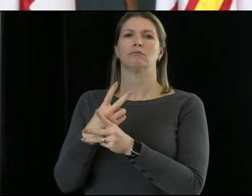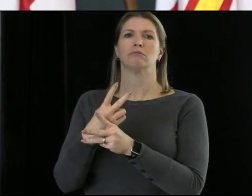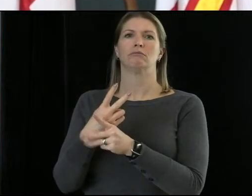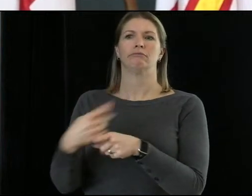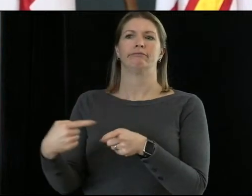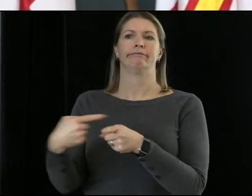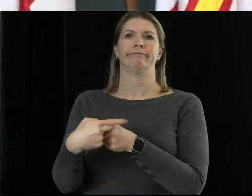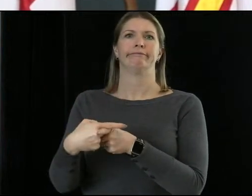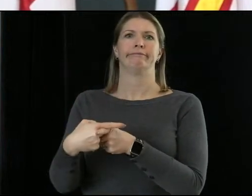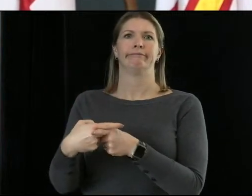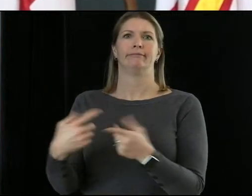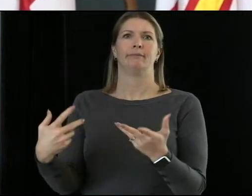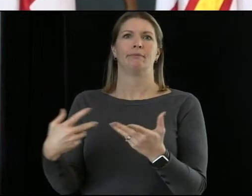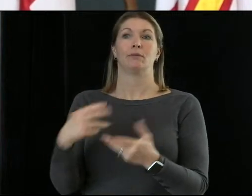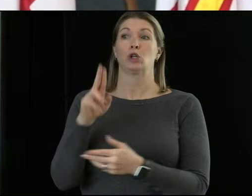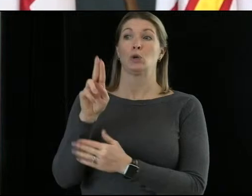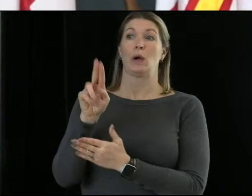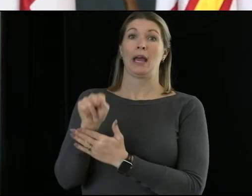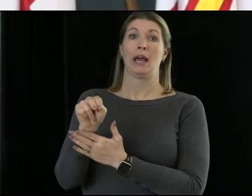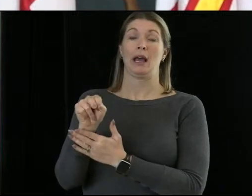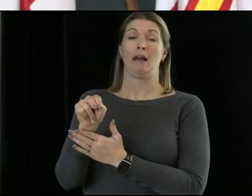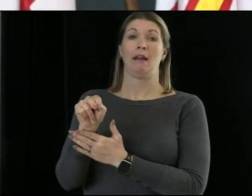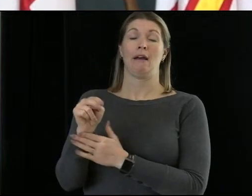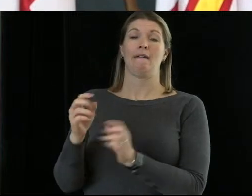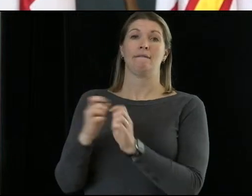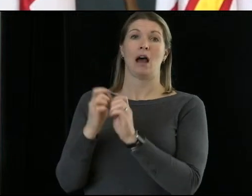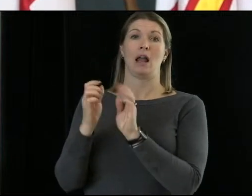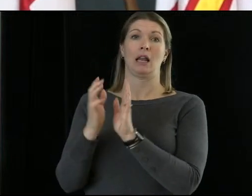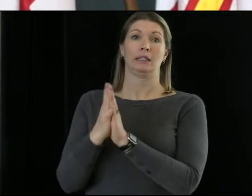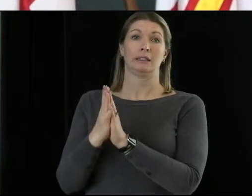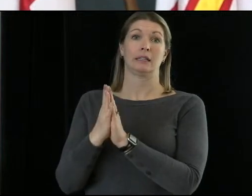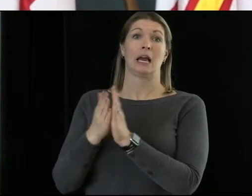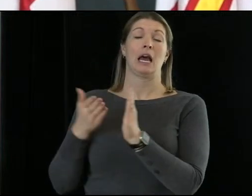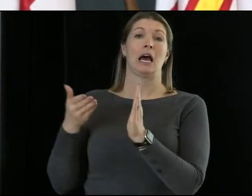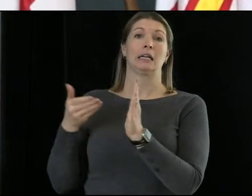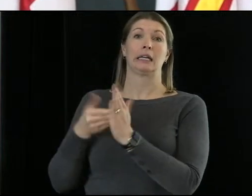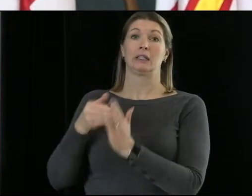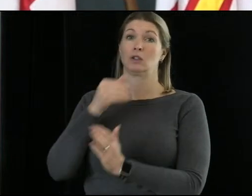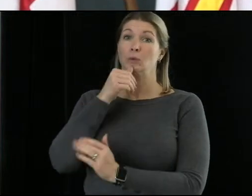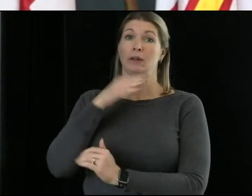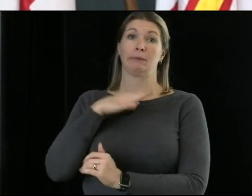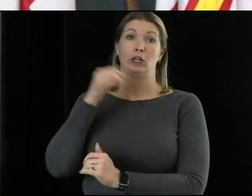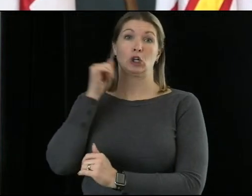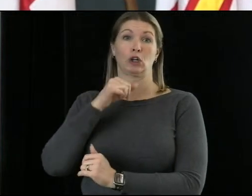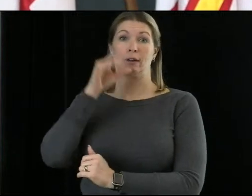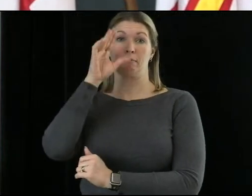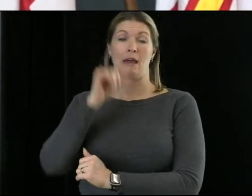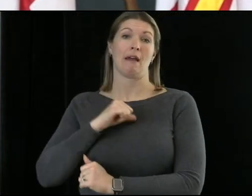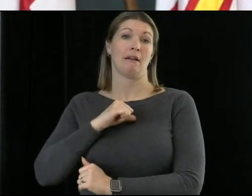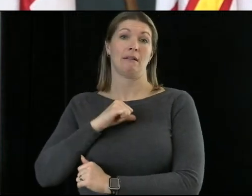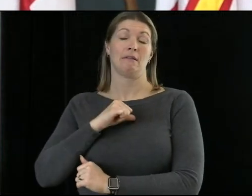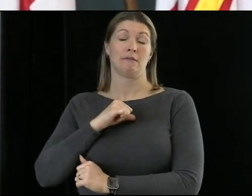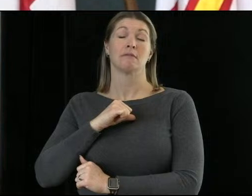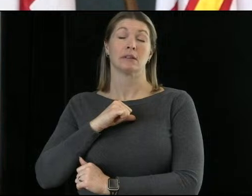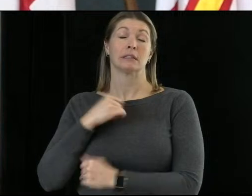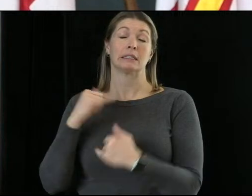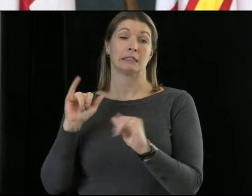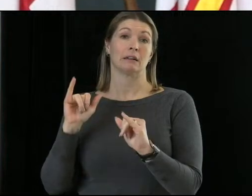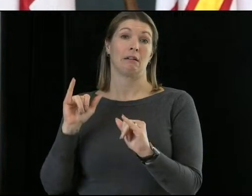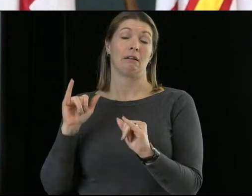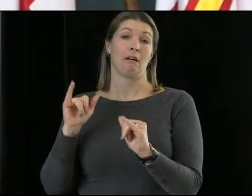According to the UN, violence against women and girls remains a pervasive violation of human rights worldwide.